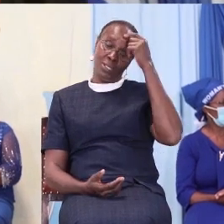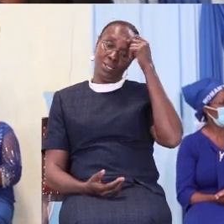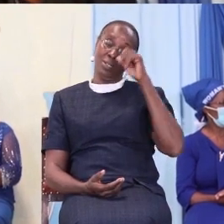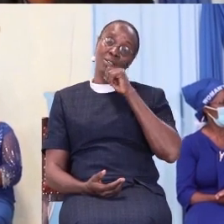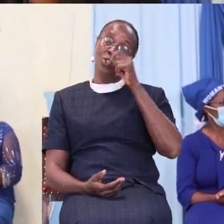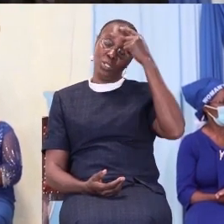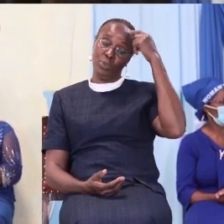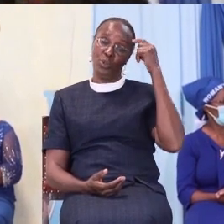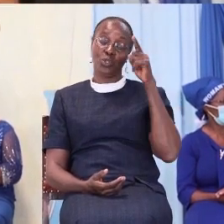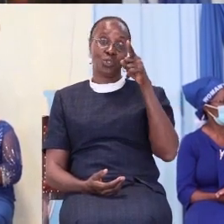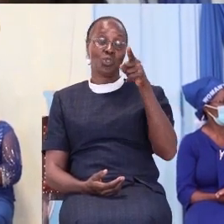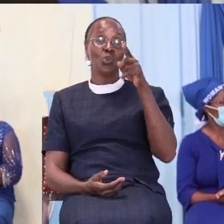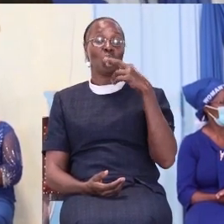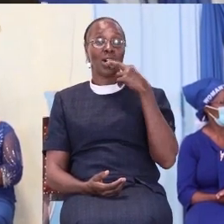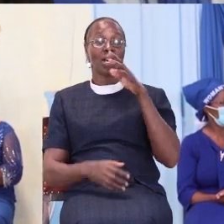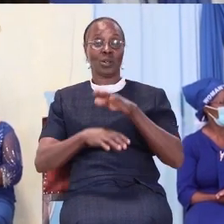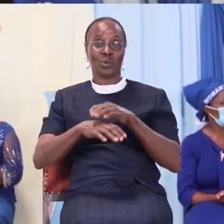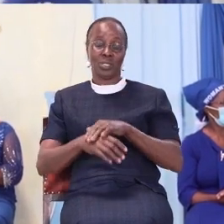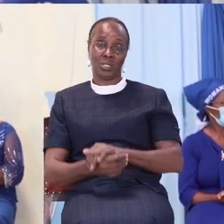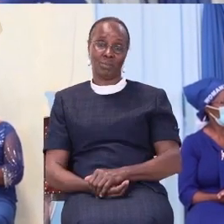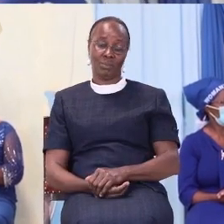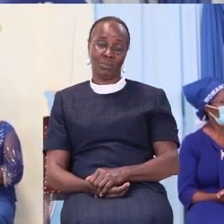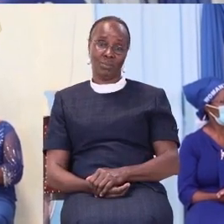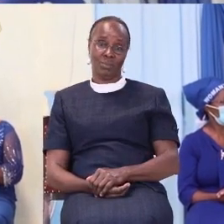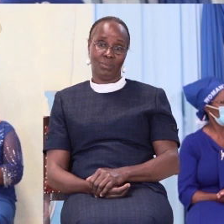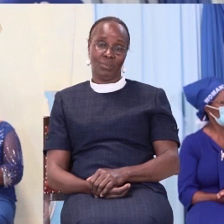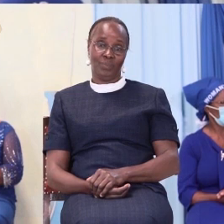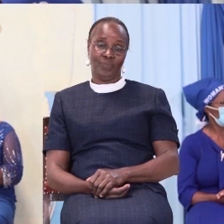No, it is not because of your righteousness.